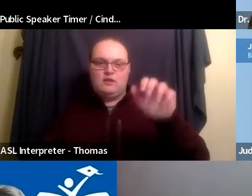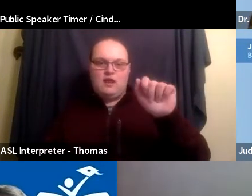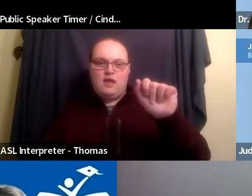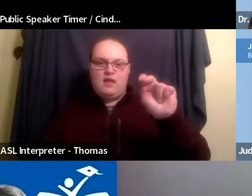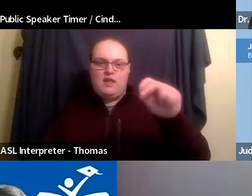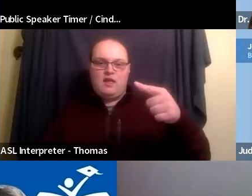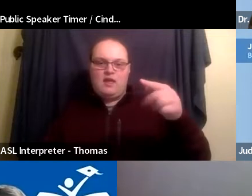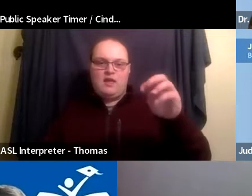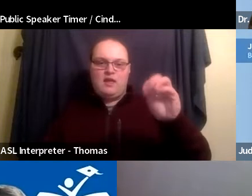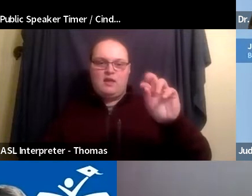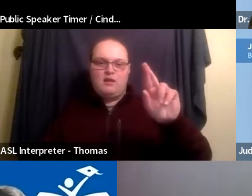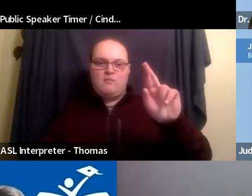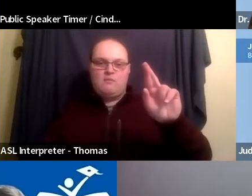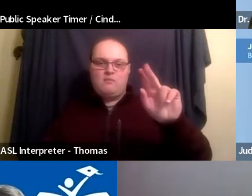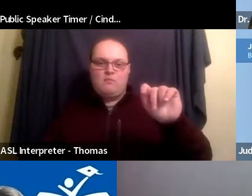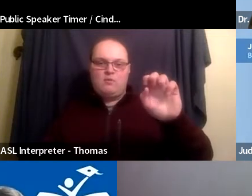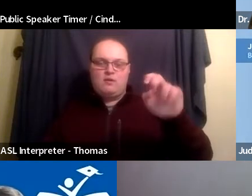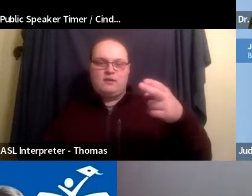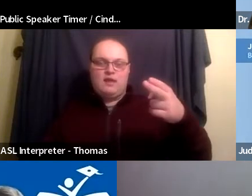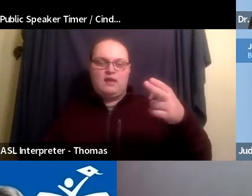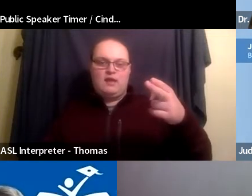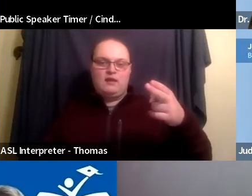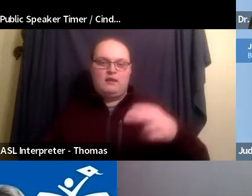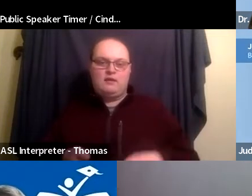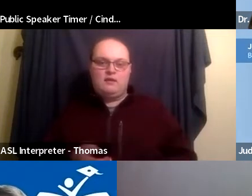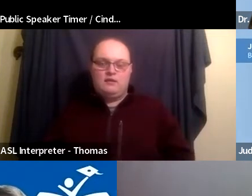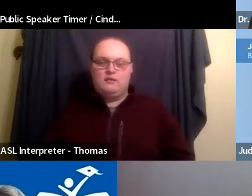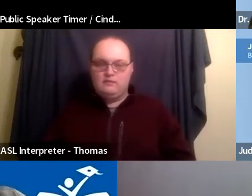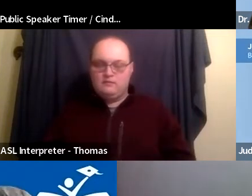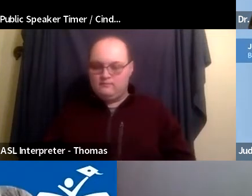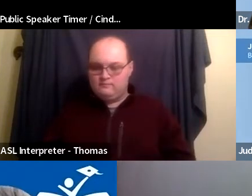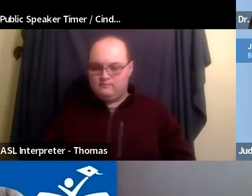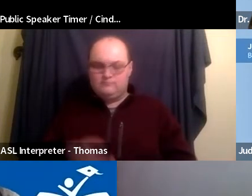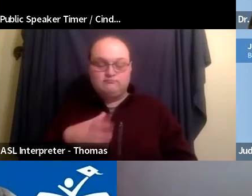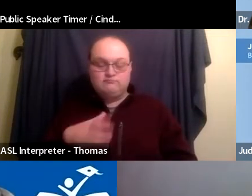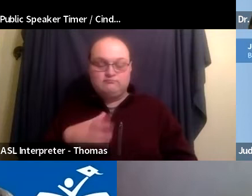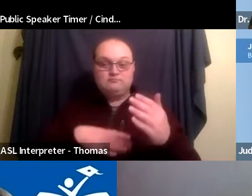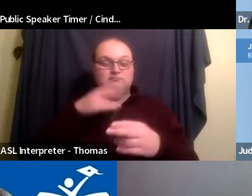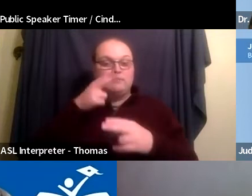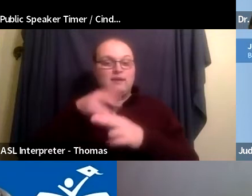opposed to proposed boundary changes. Good evening, everybody. My name is Josephine,